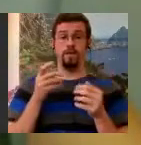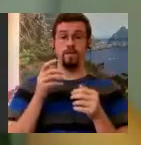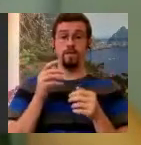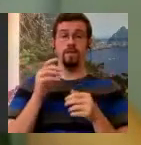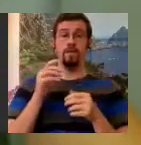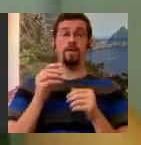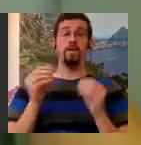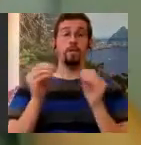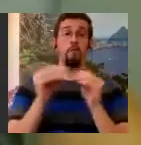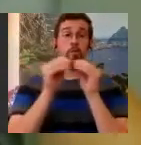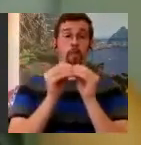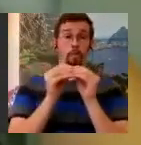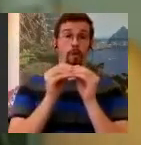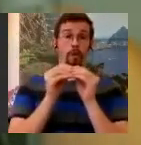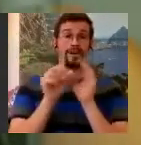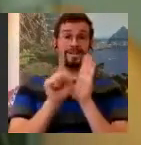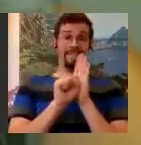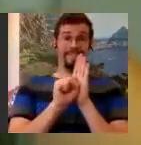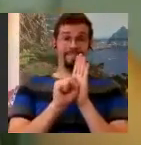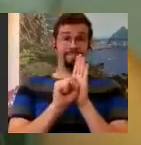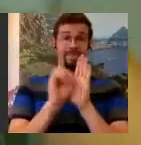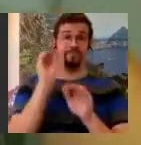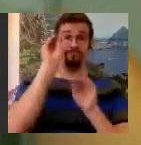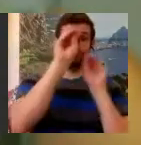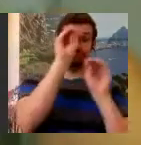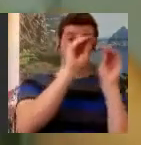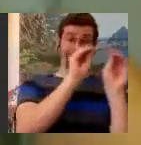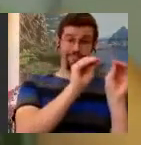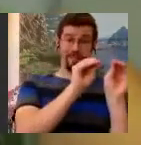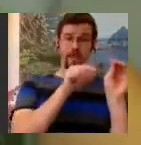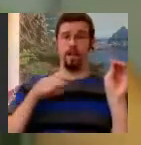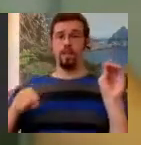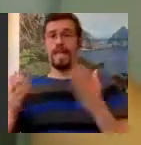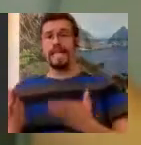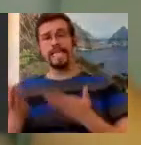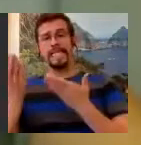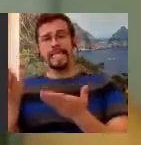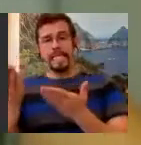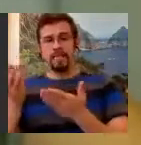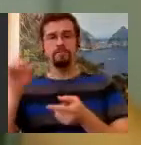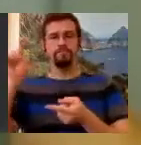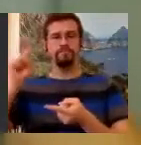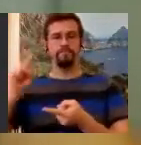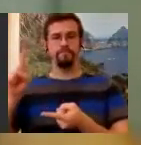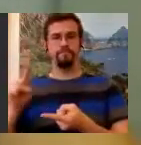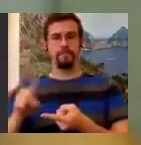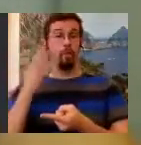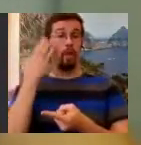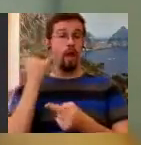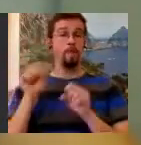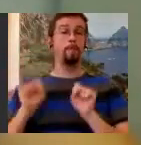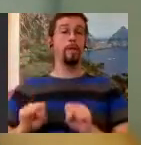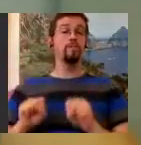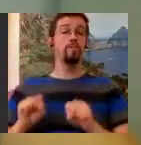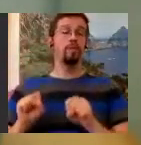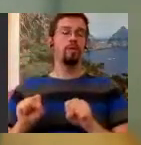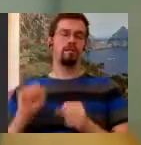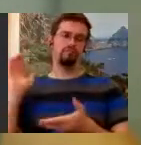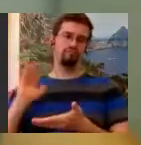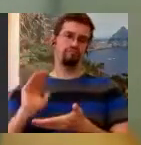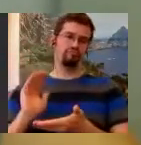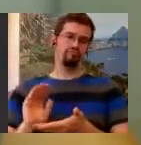have, because the smaller is the set of possible combinations. Okay?